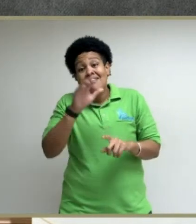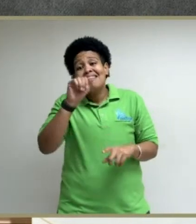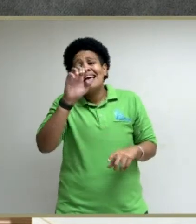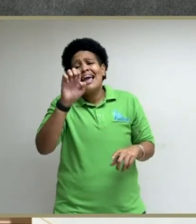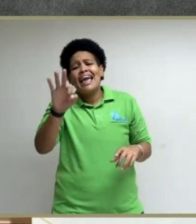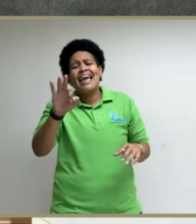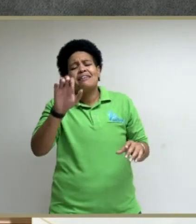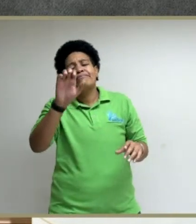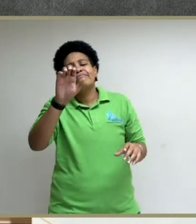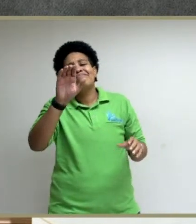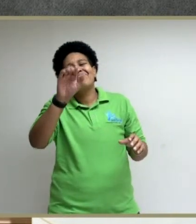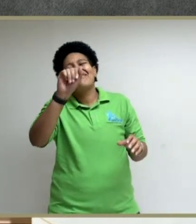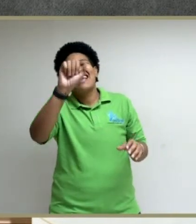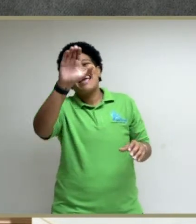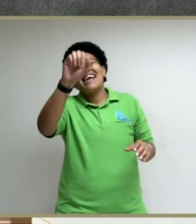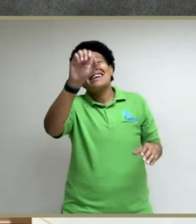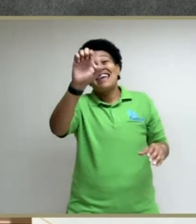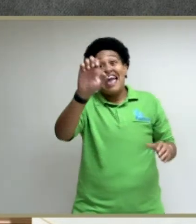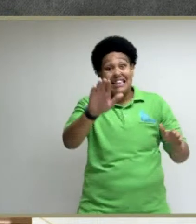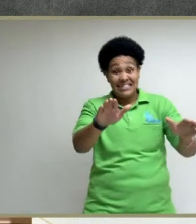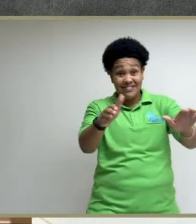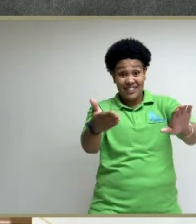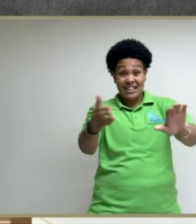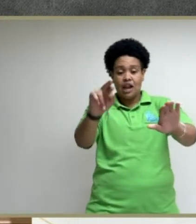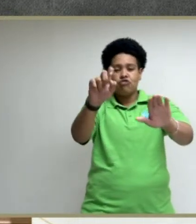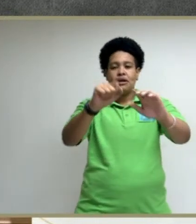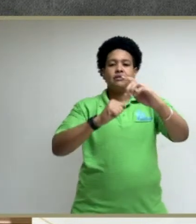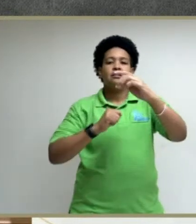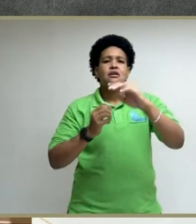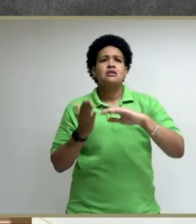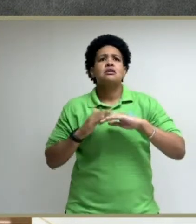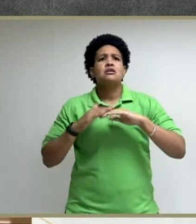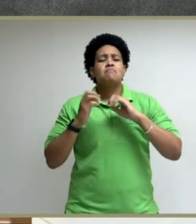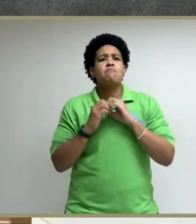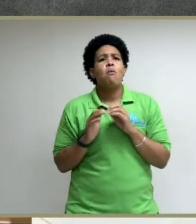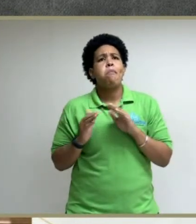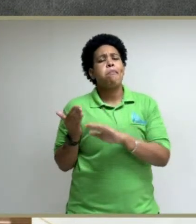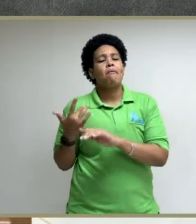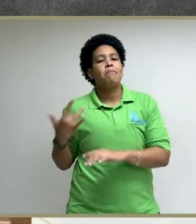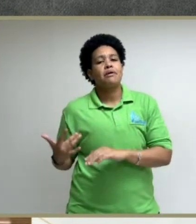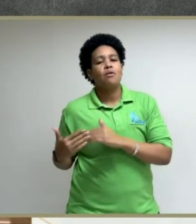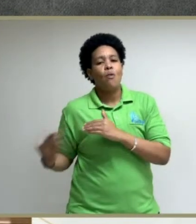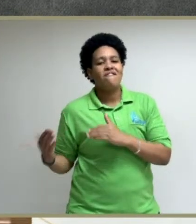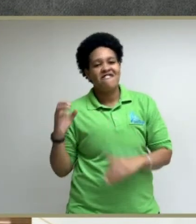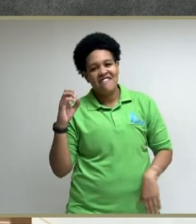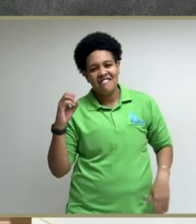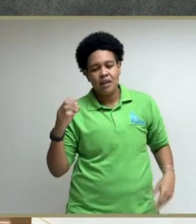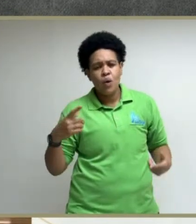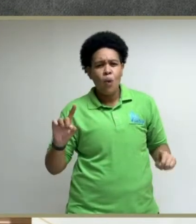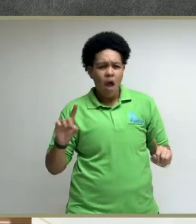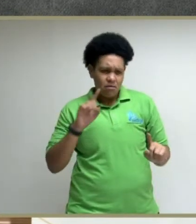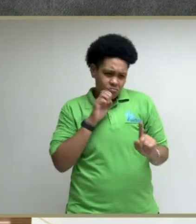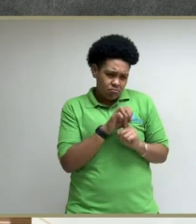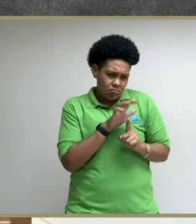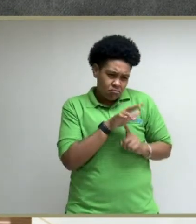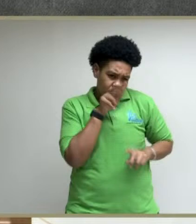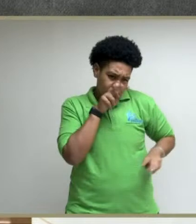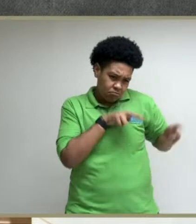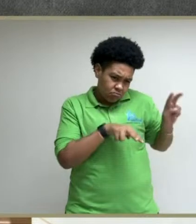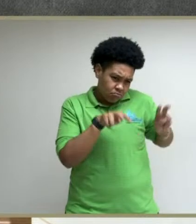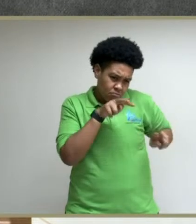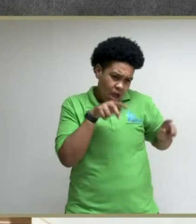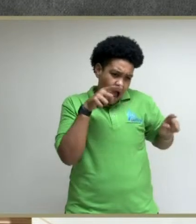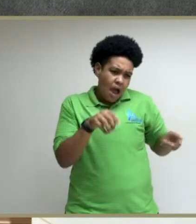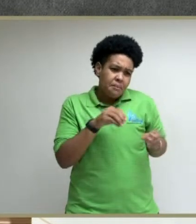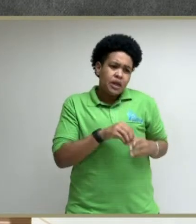rates increases over the age of 50. So it certainly suggests that while the exposure is happening within the